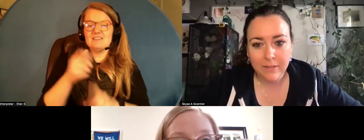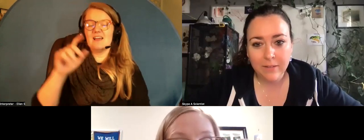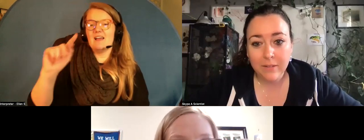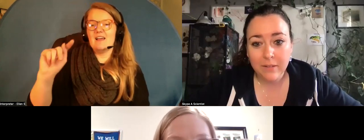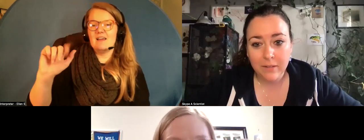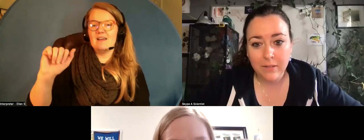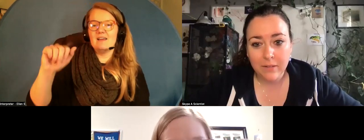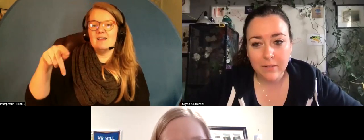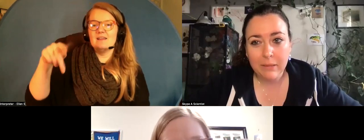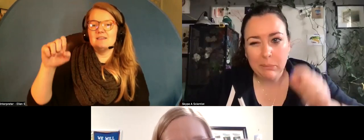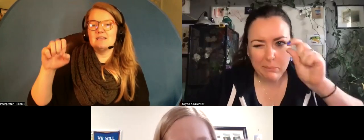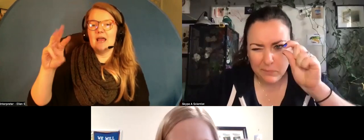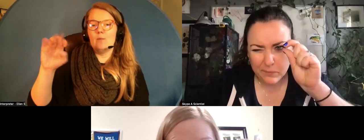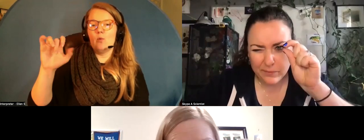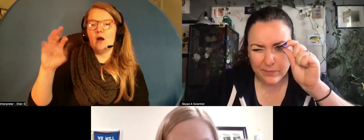a millimeter,